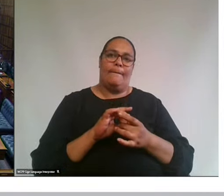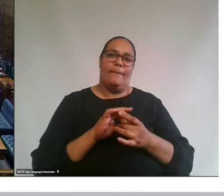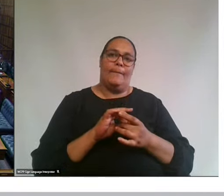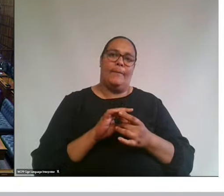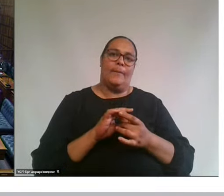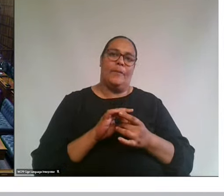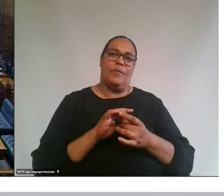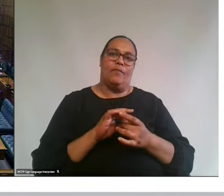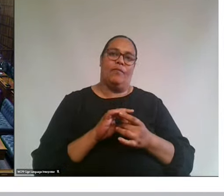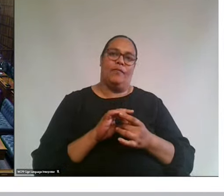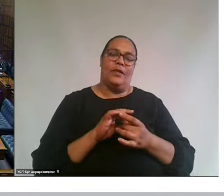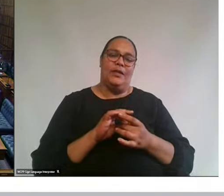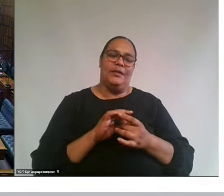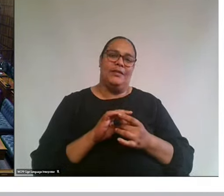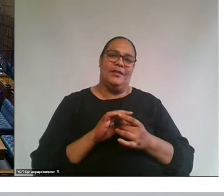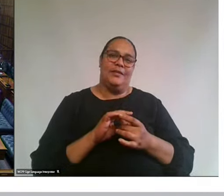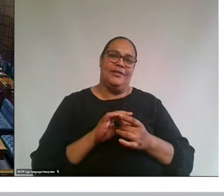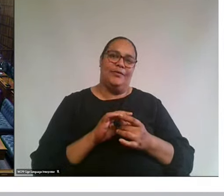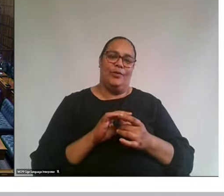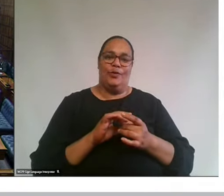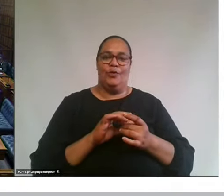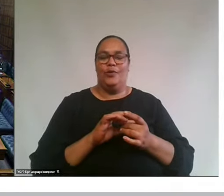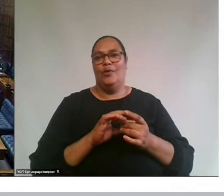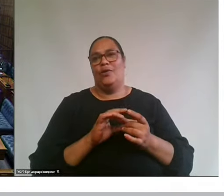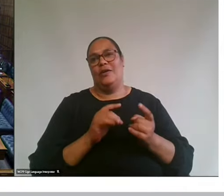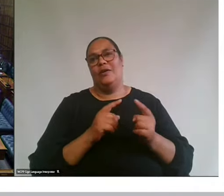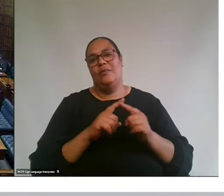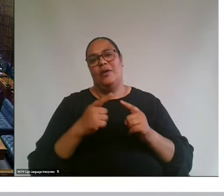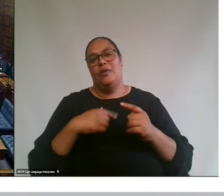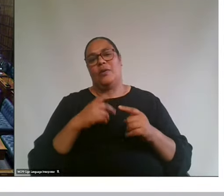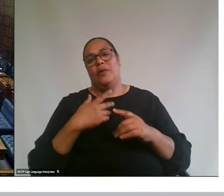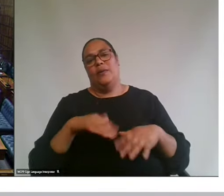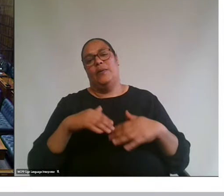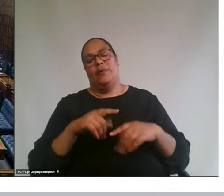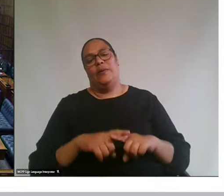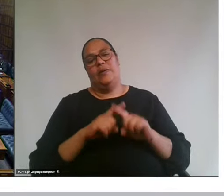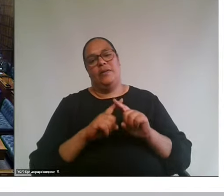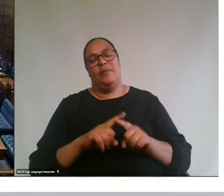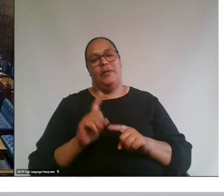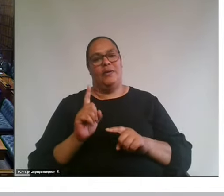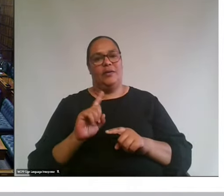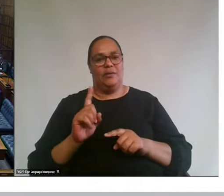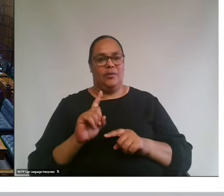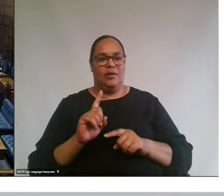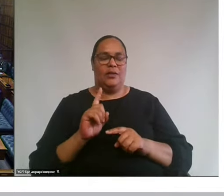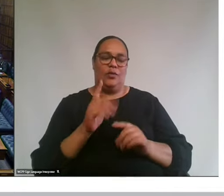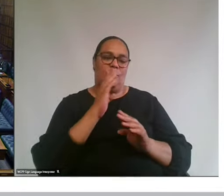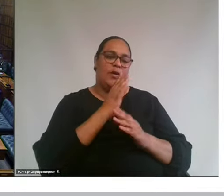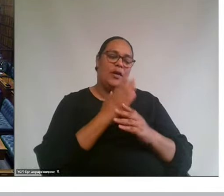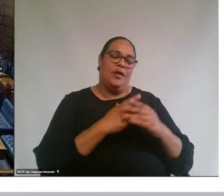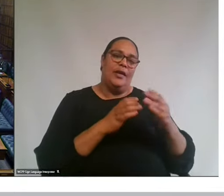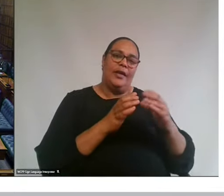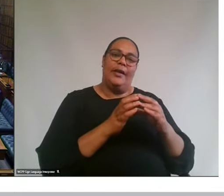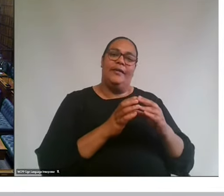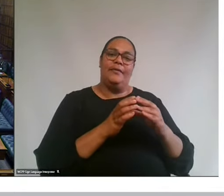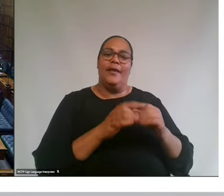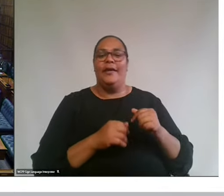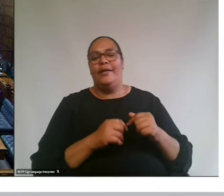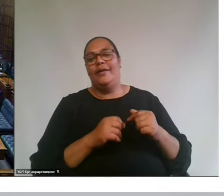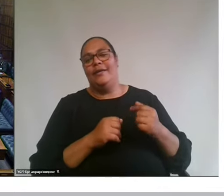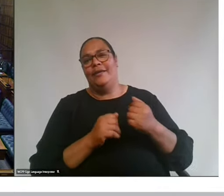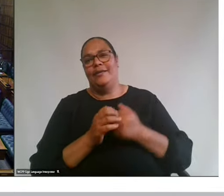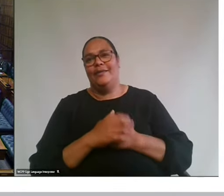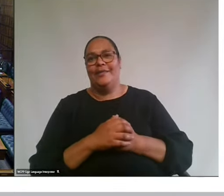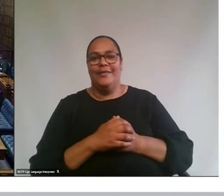the positive but we are also very much dependent on the private sector actually coming in